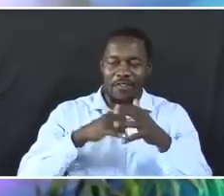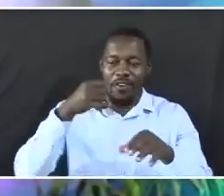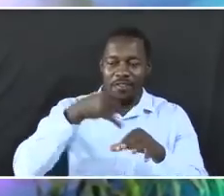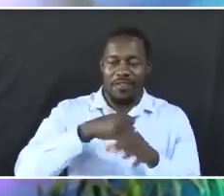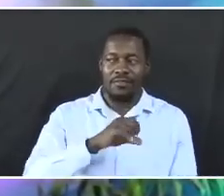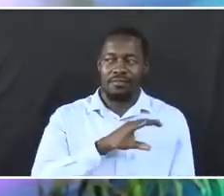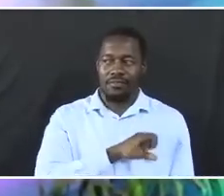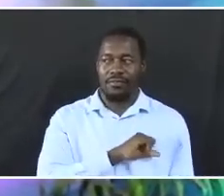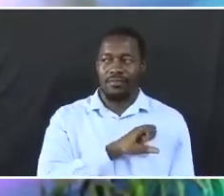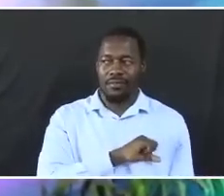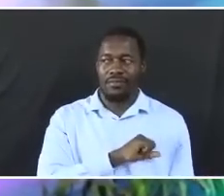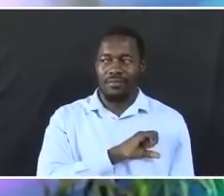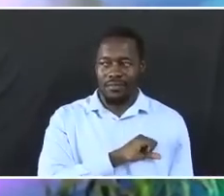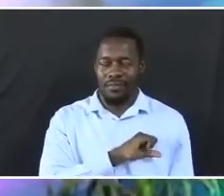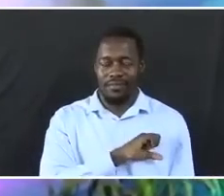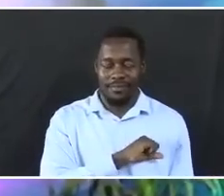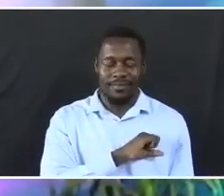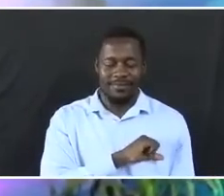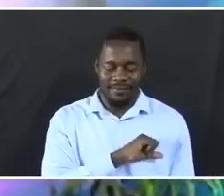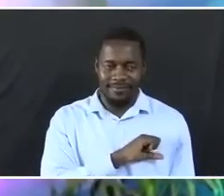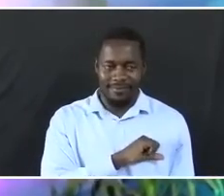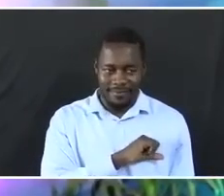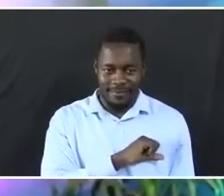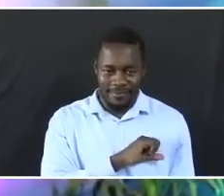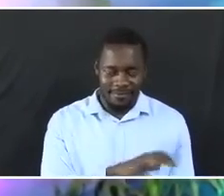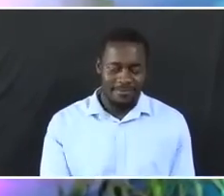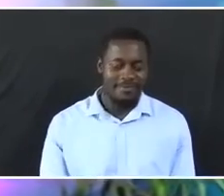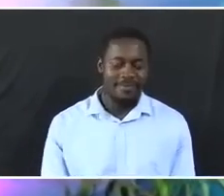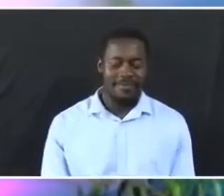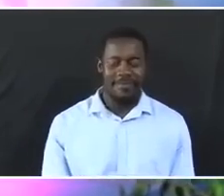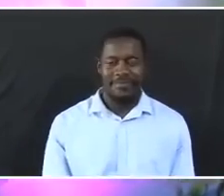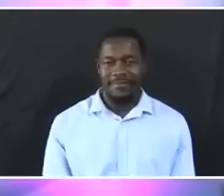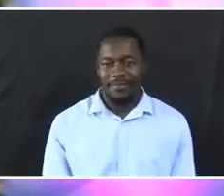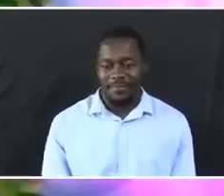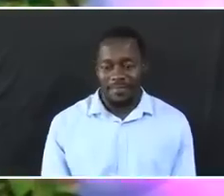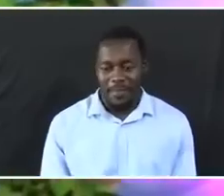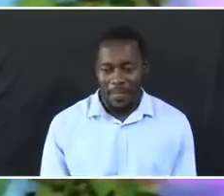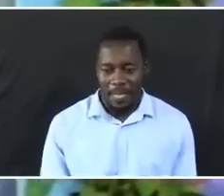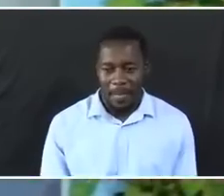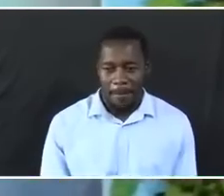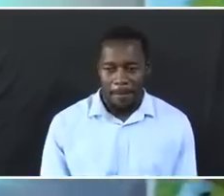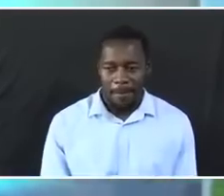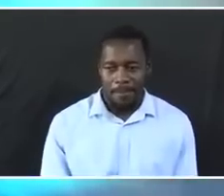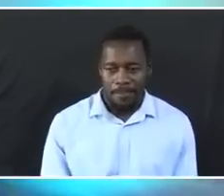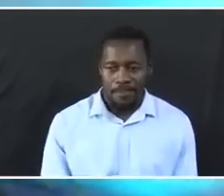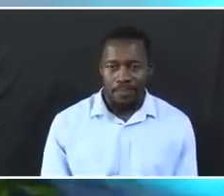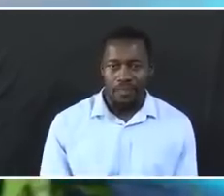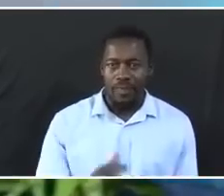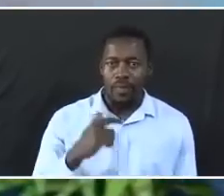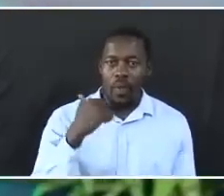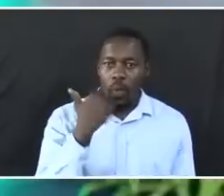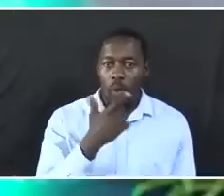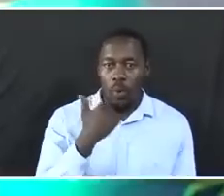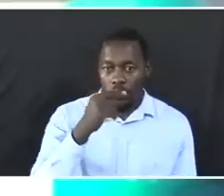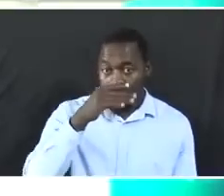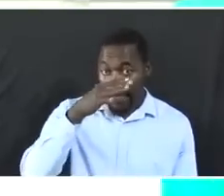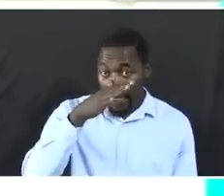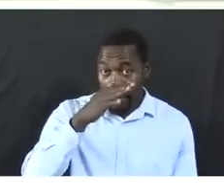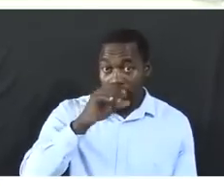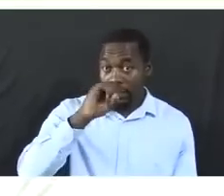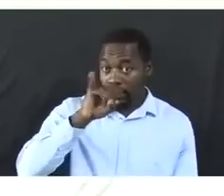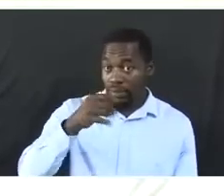even then, because I can tell you, the person that shortchanged Jacob was not a